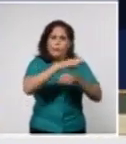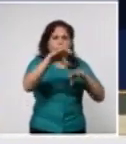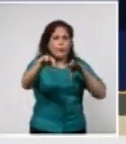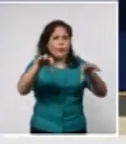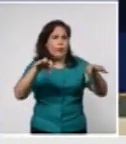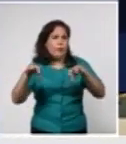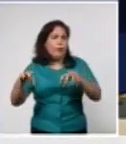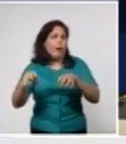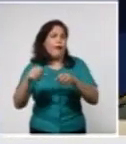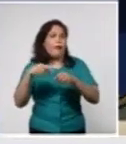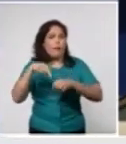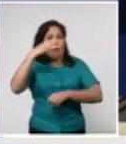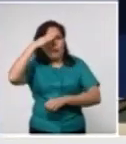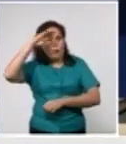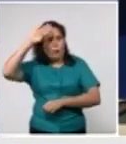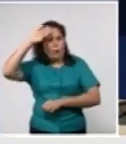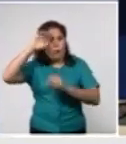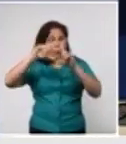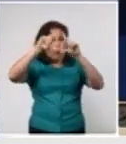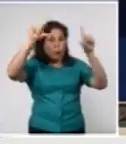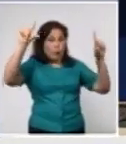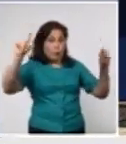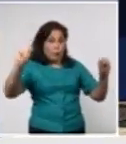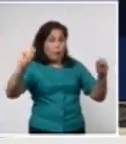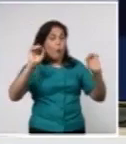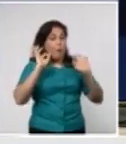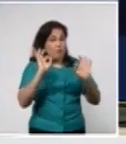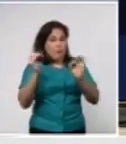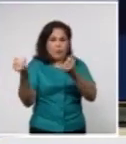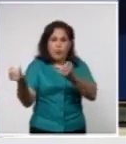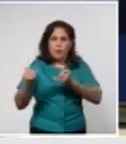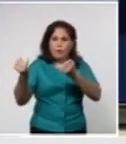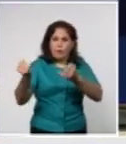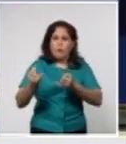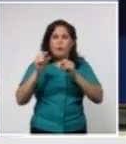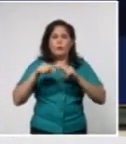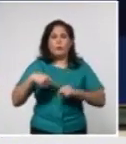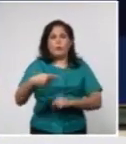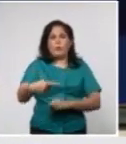audience tuning from different places in our country.